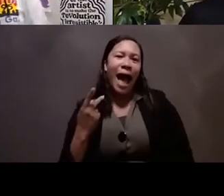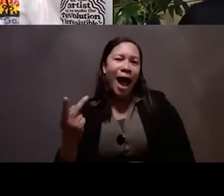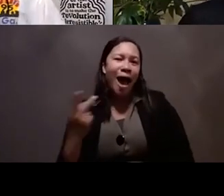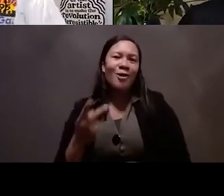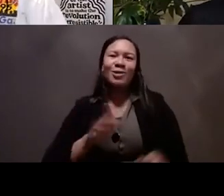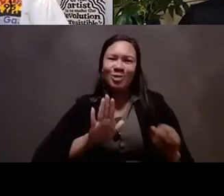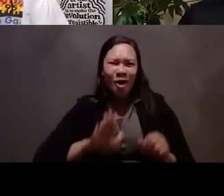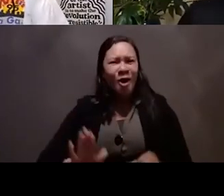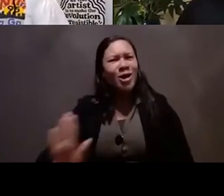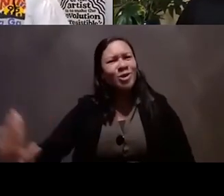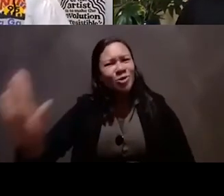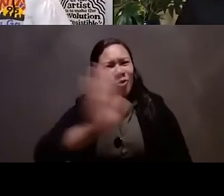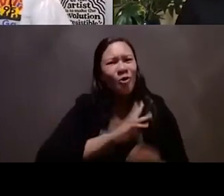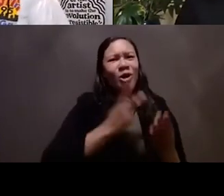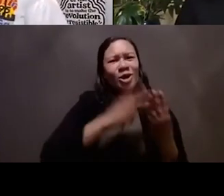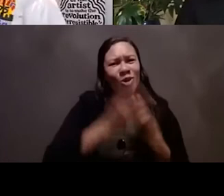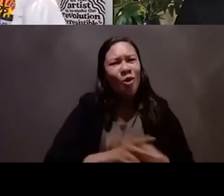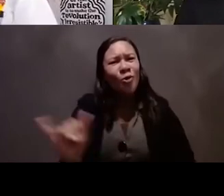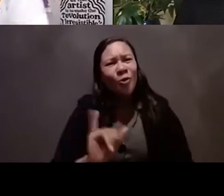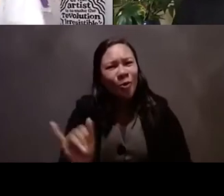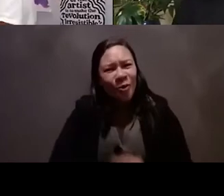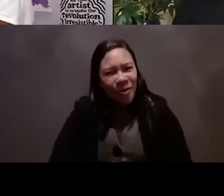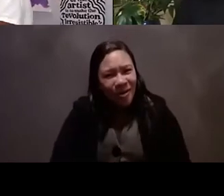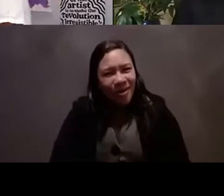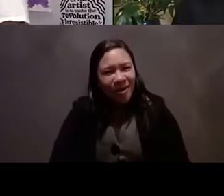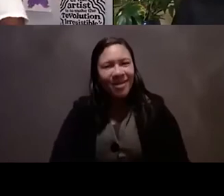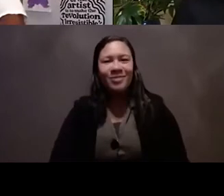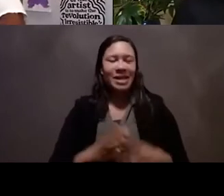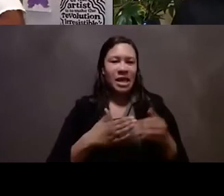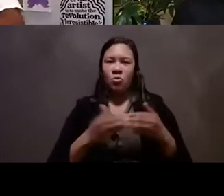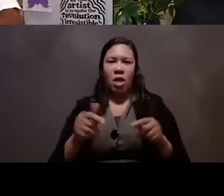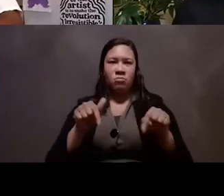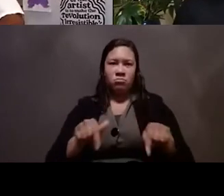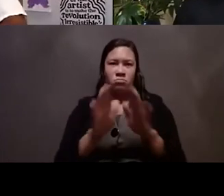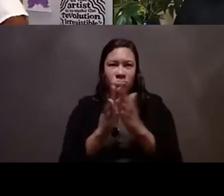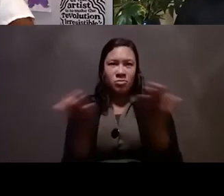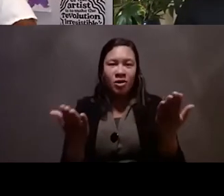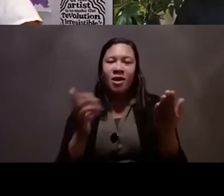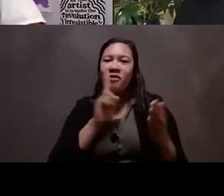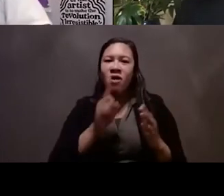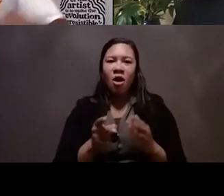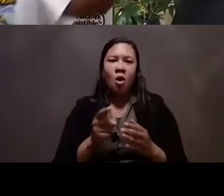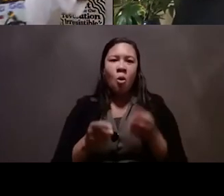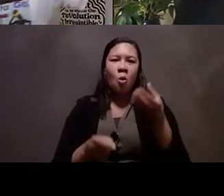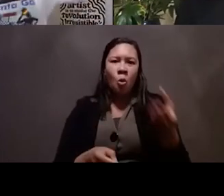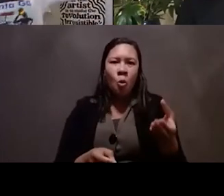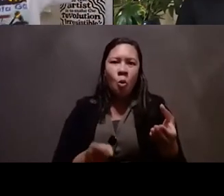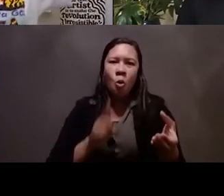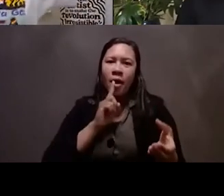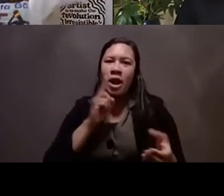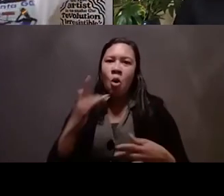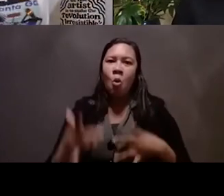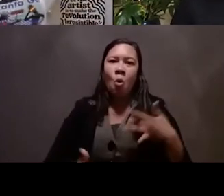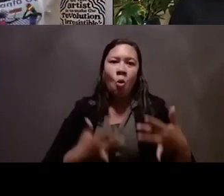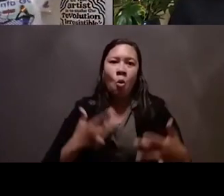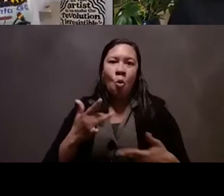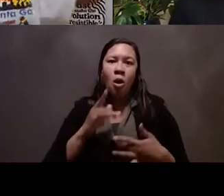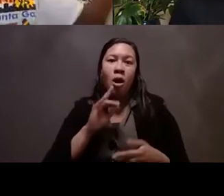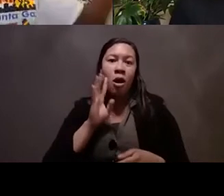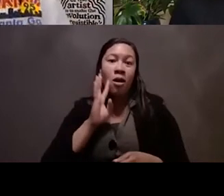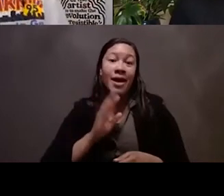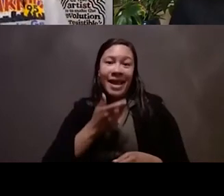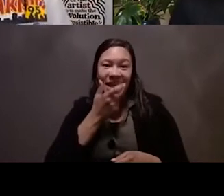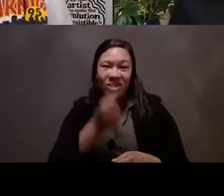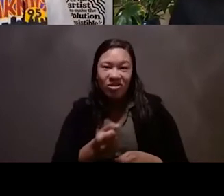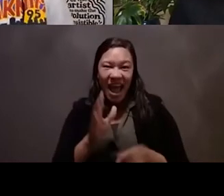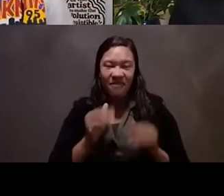help herself, but it's you know, the book is real thick, real juicy because we have so many people in